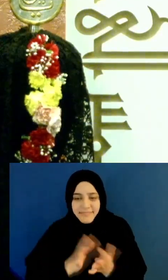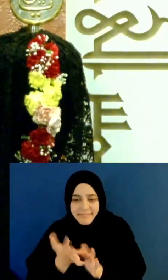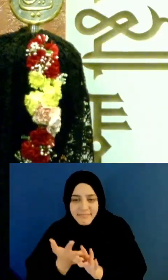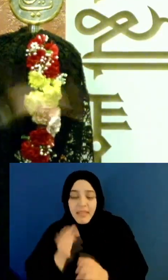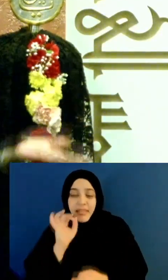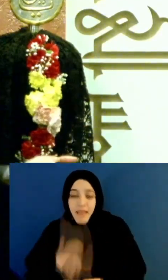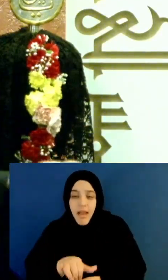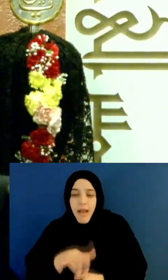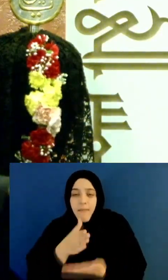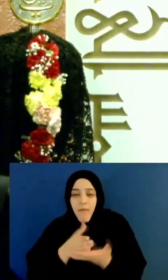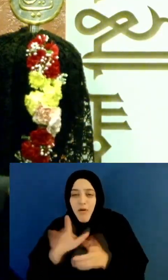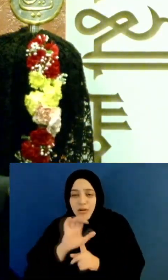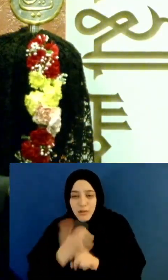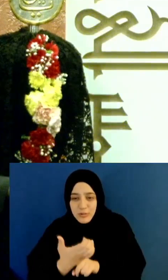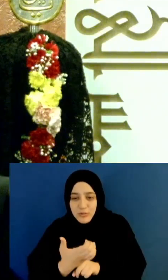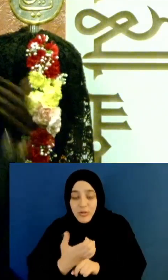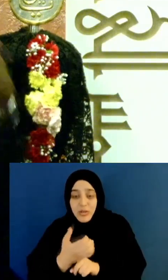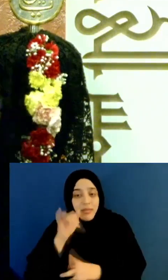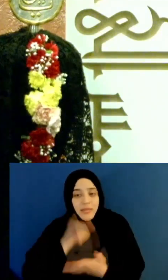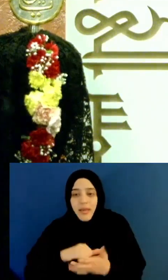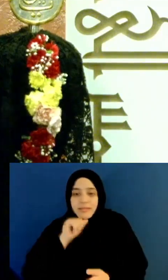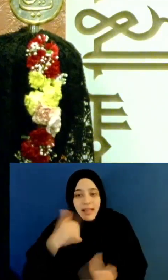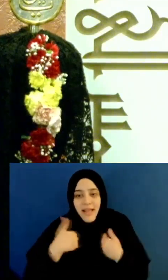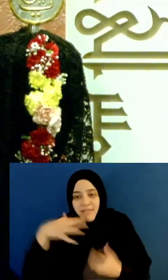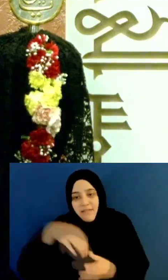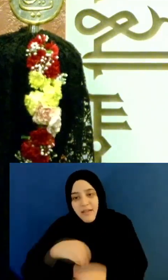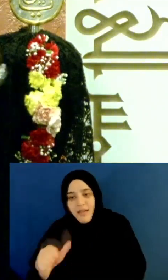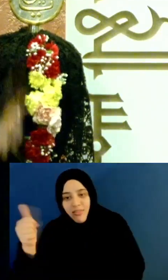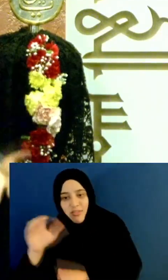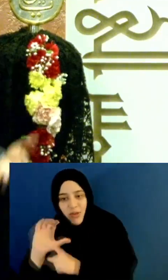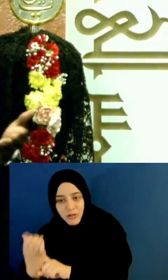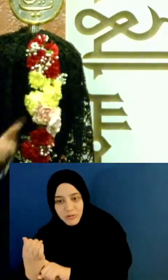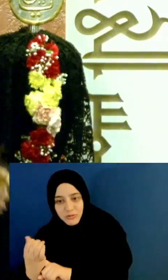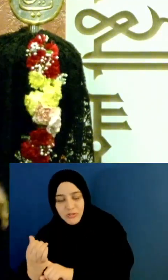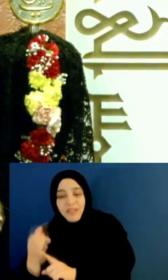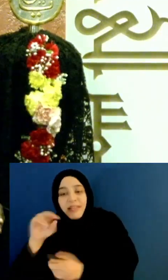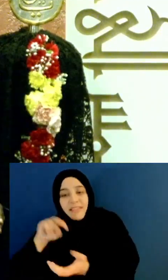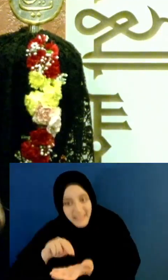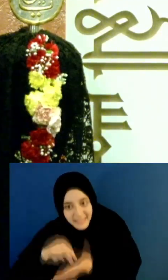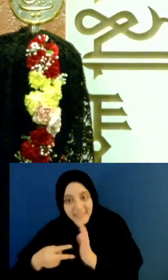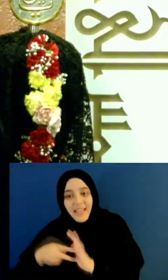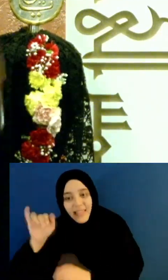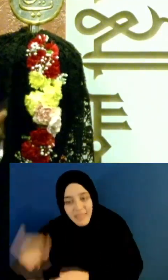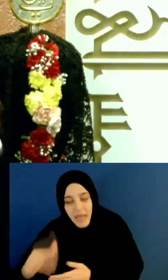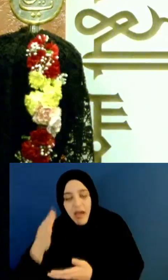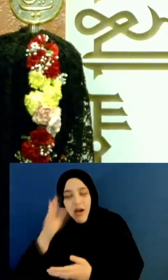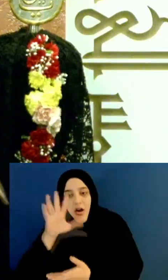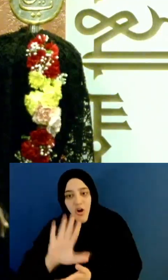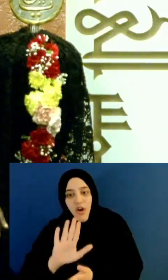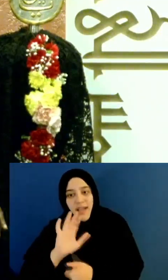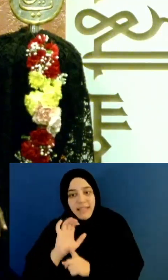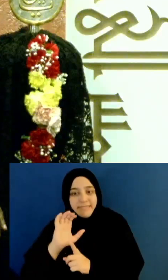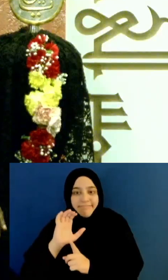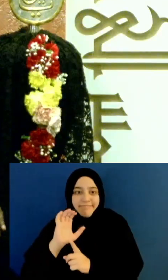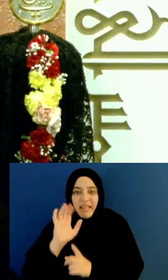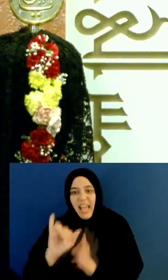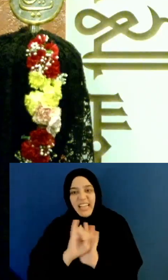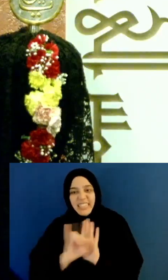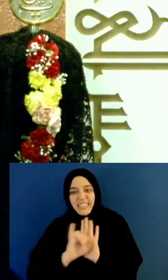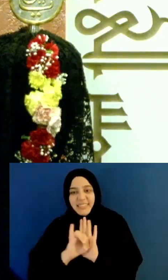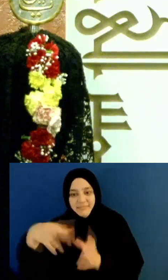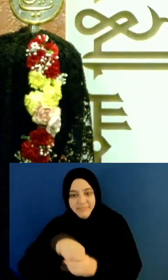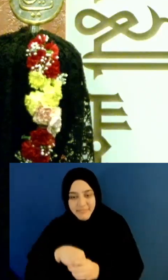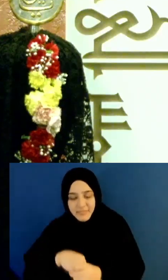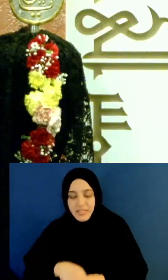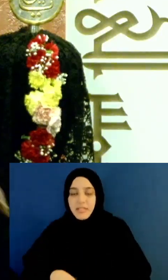other cultures. So that can be a composition of an identity. The way you conduct your marriages, the way you